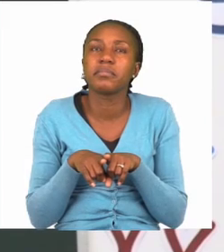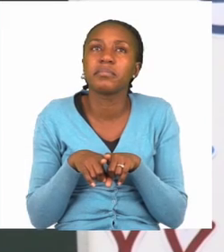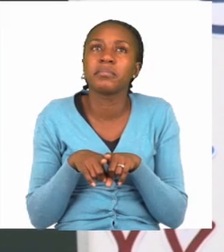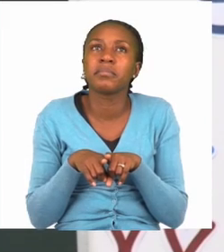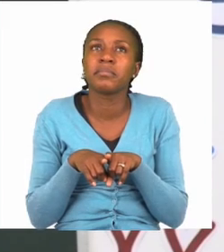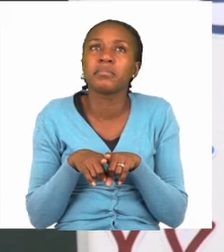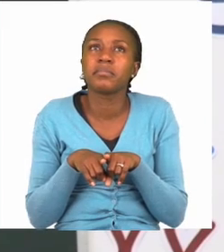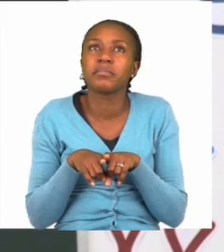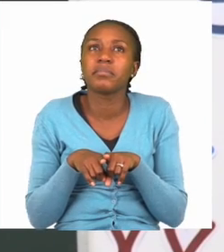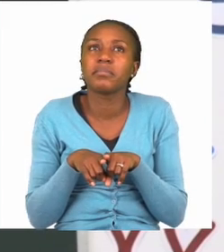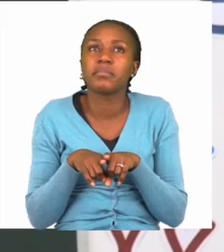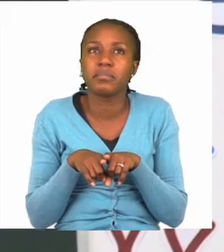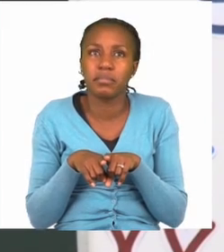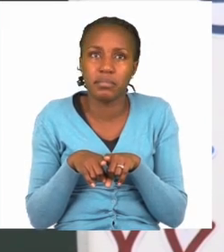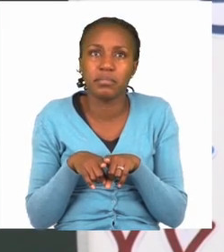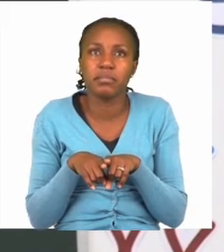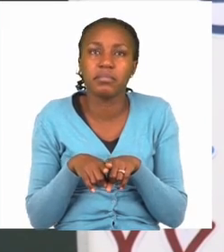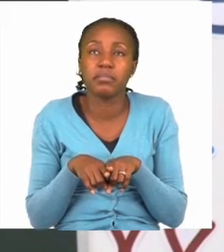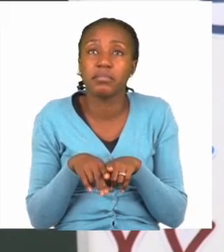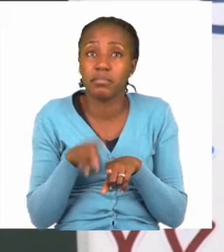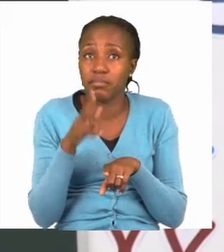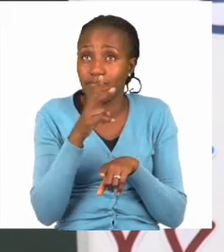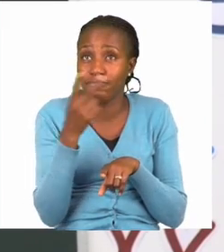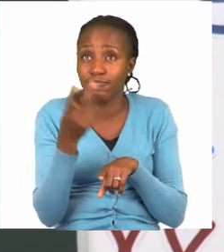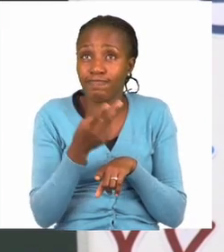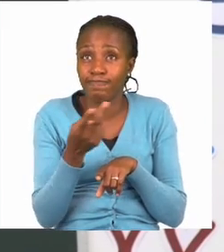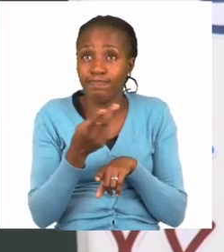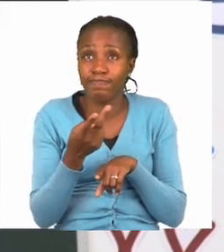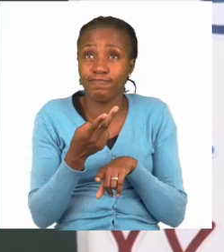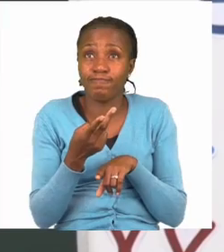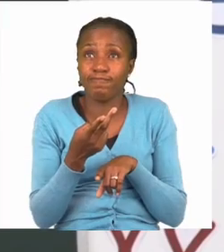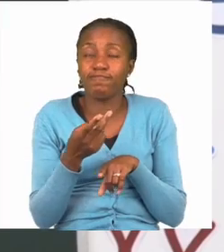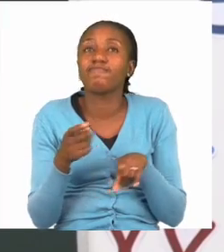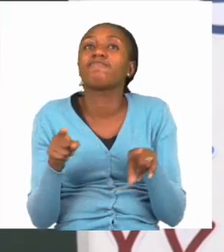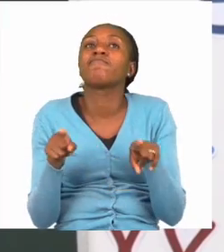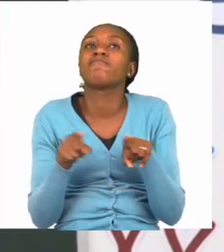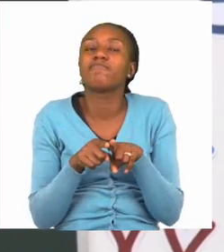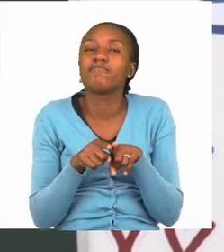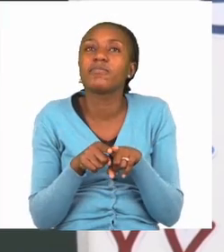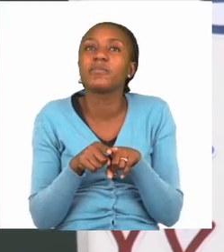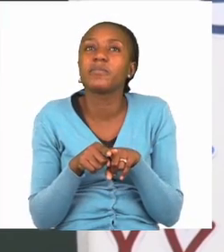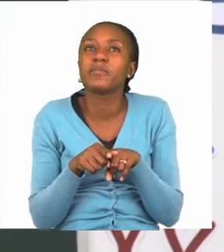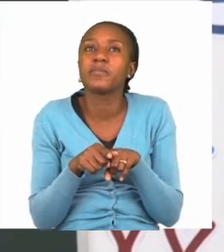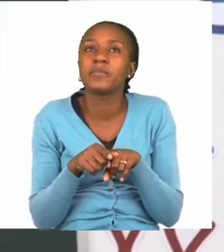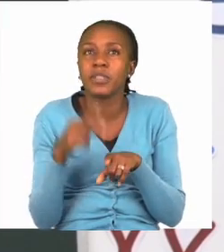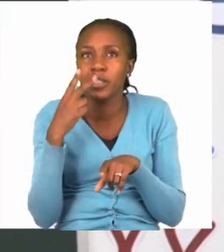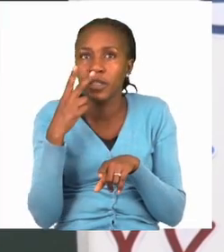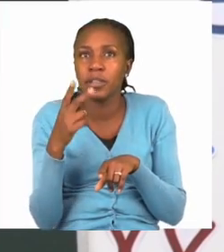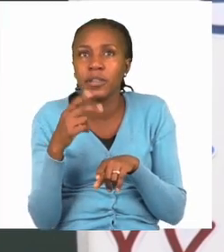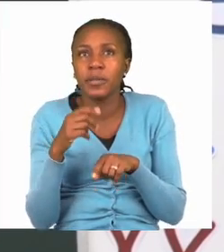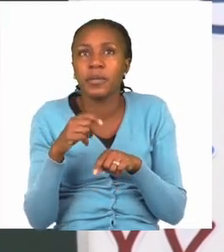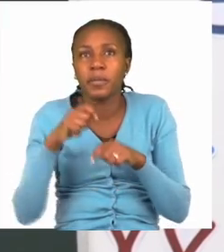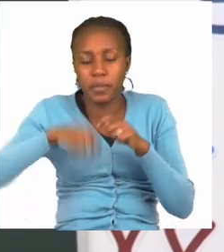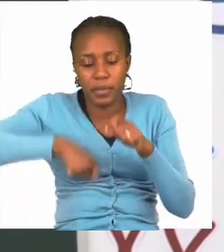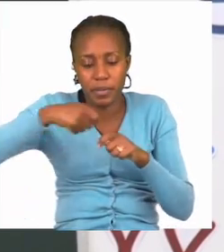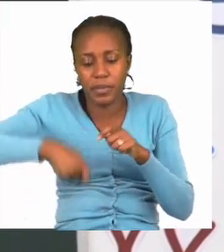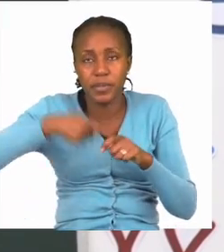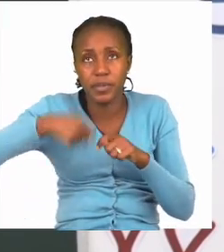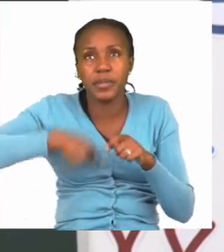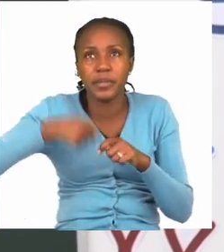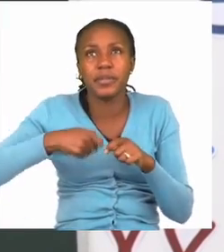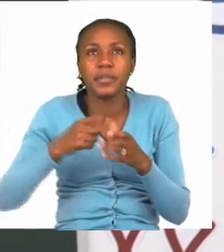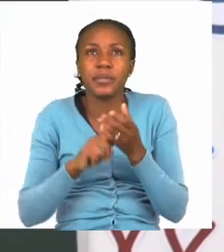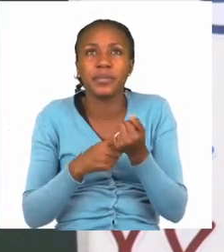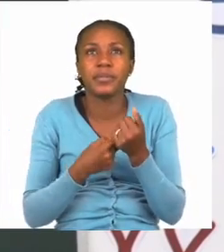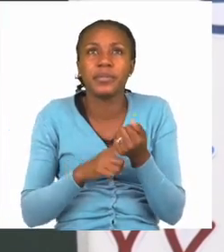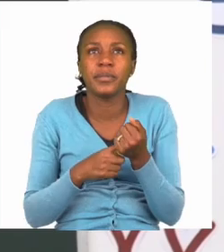means that these objects are the same as. Let's use another example.